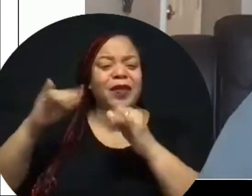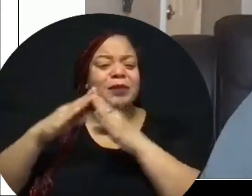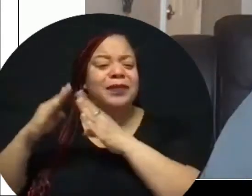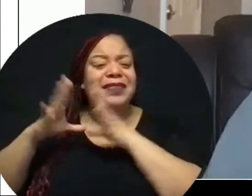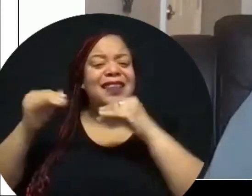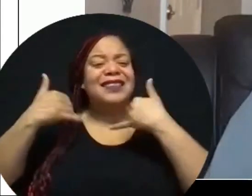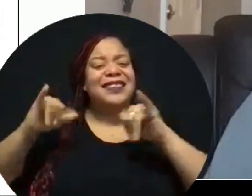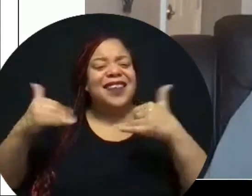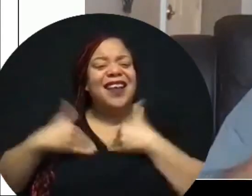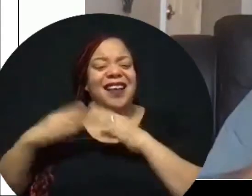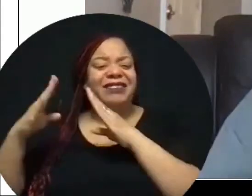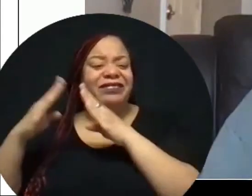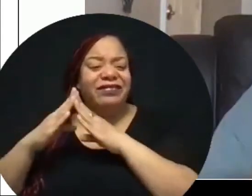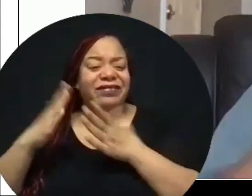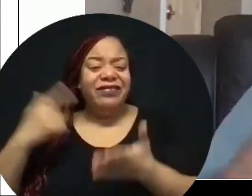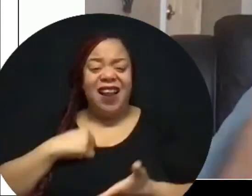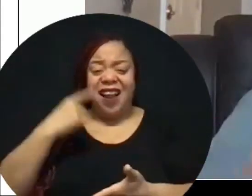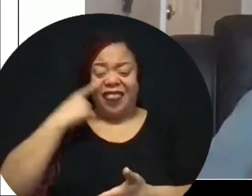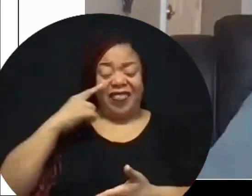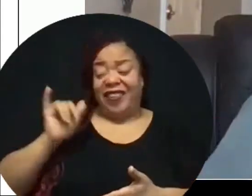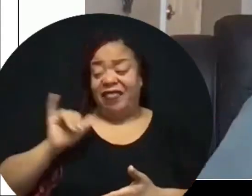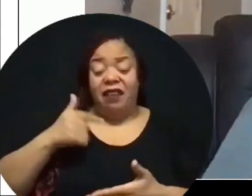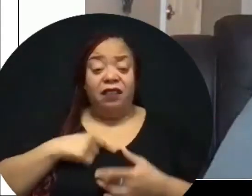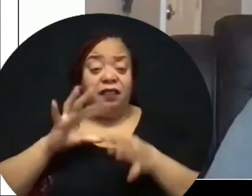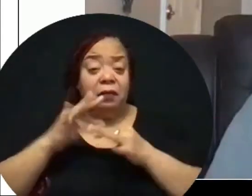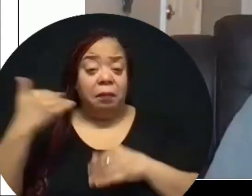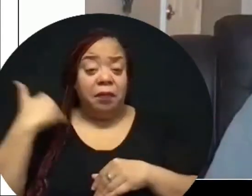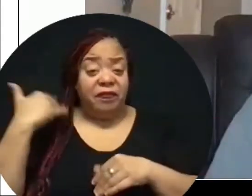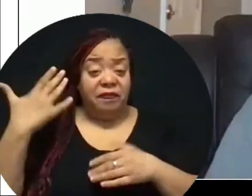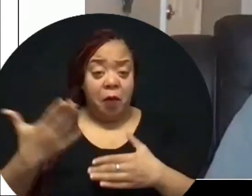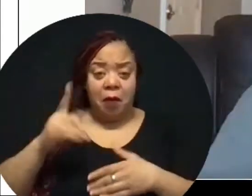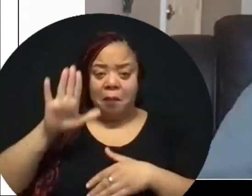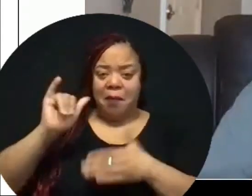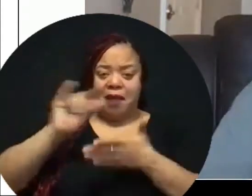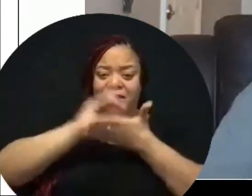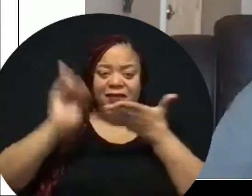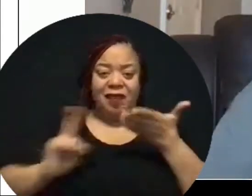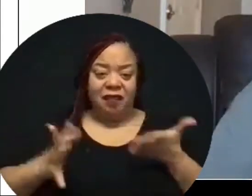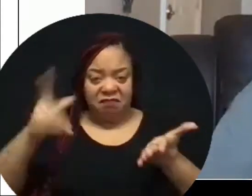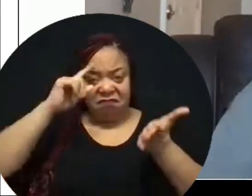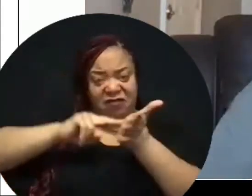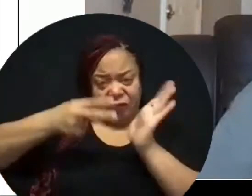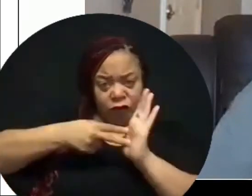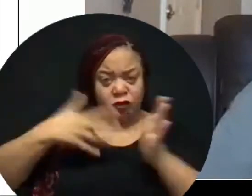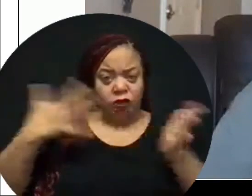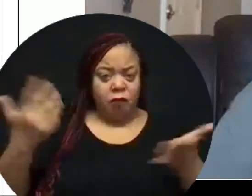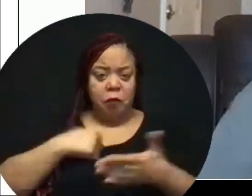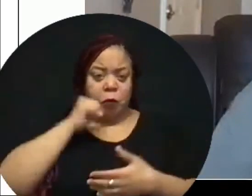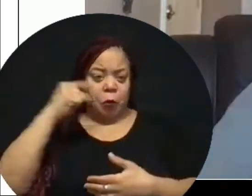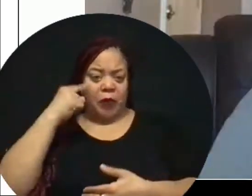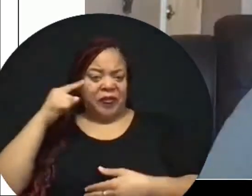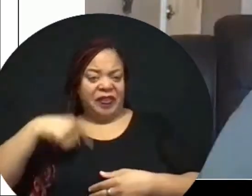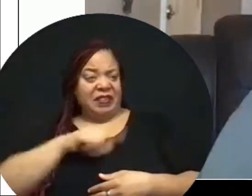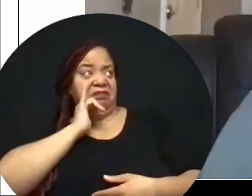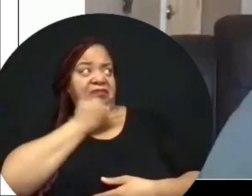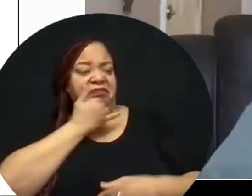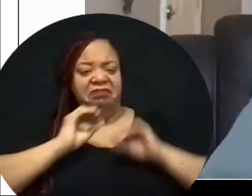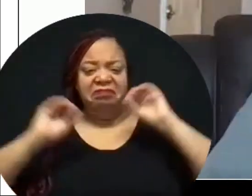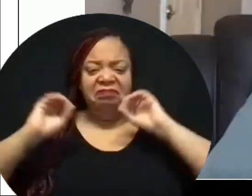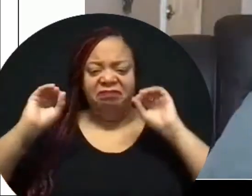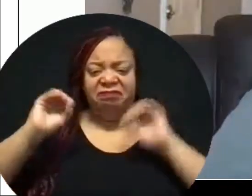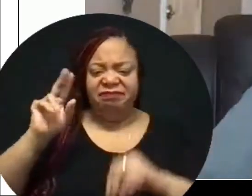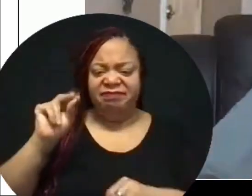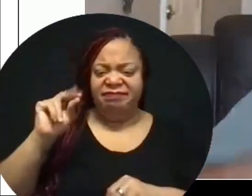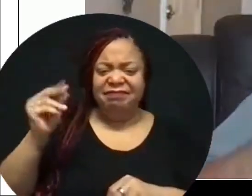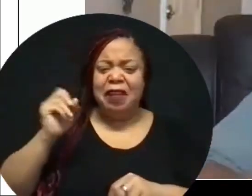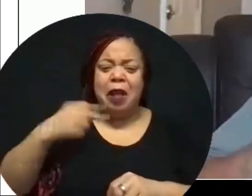like liberal philosophy wants to believe, but I don't really buy that. It seems that all of it was